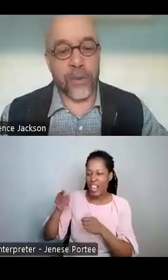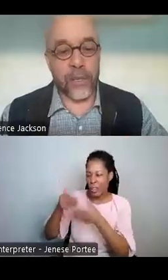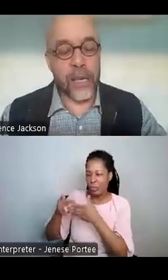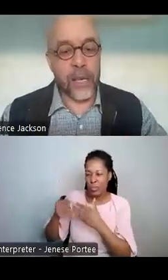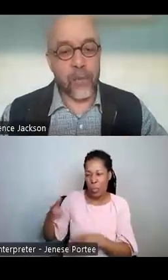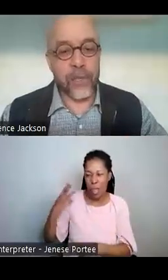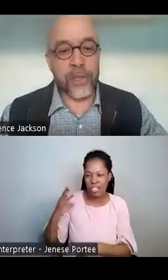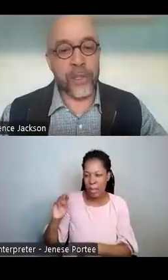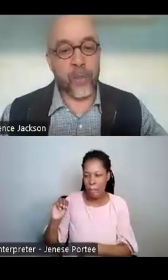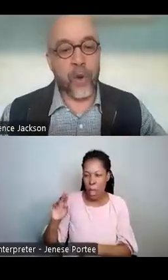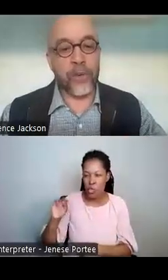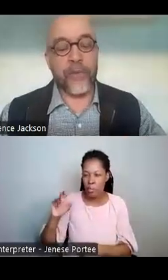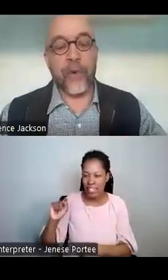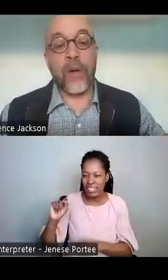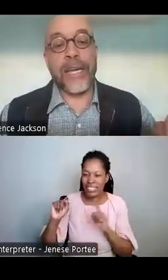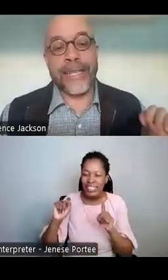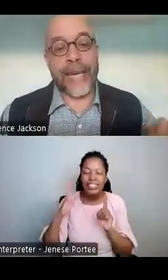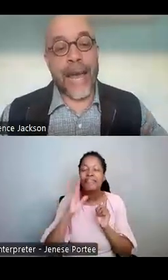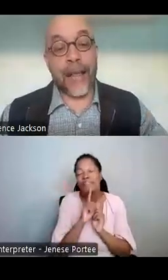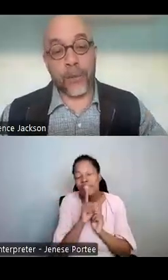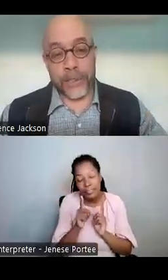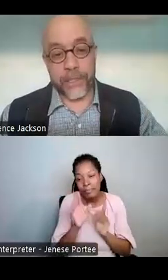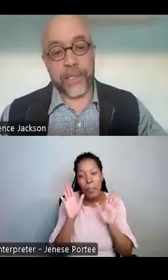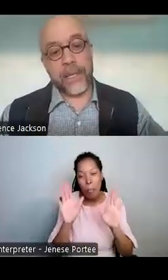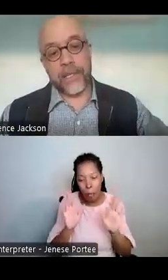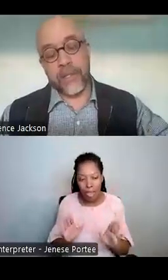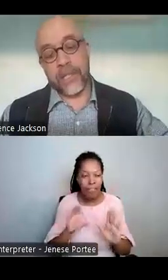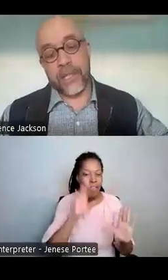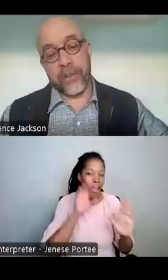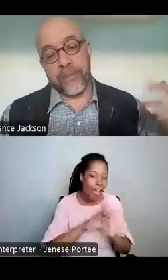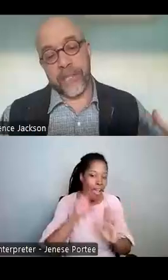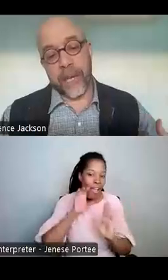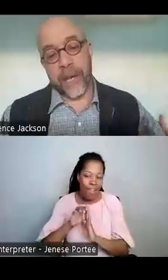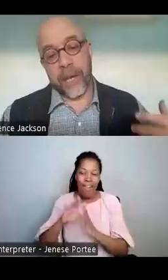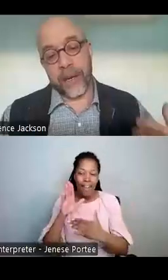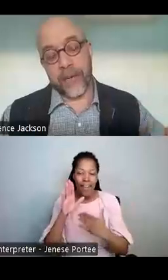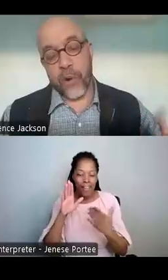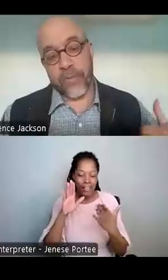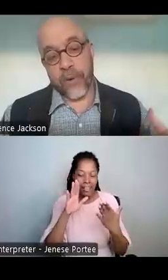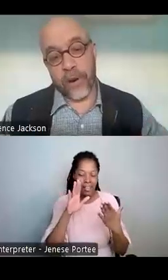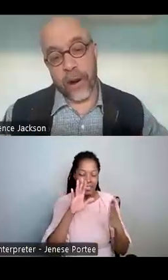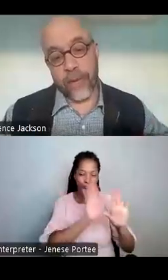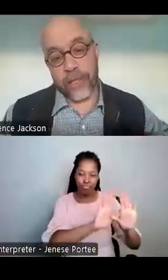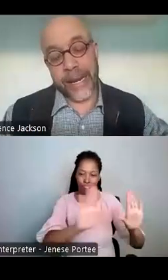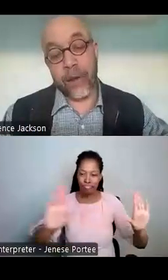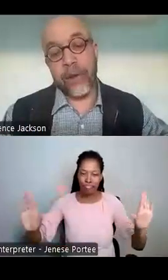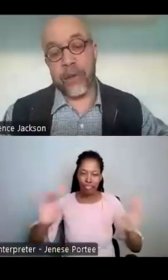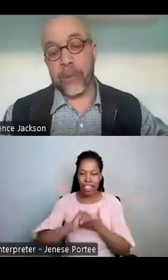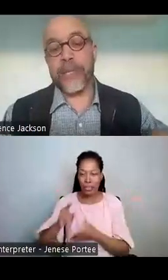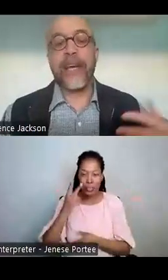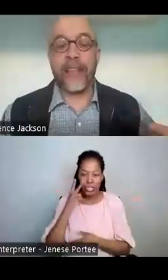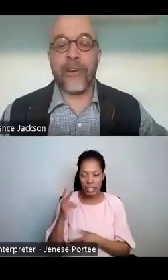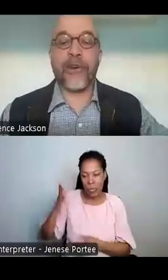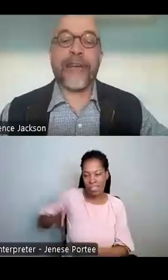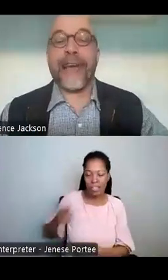one of the really wonderful galleries that you see on the facade of one of our